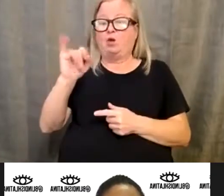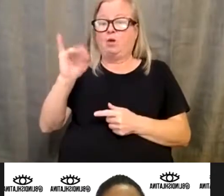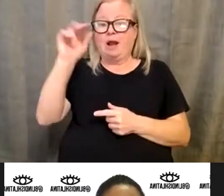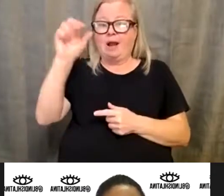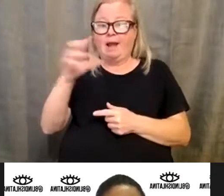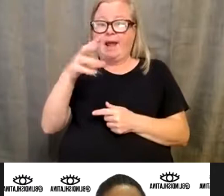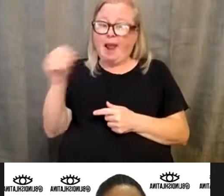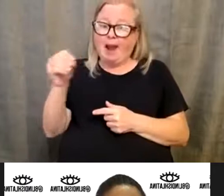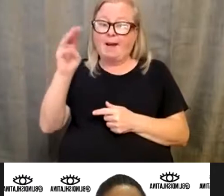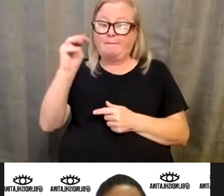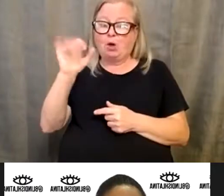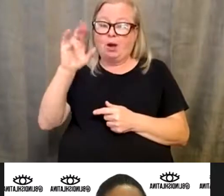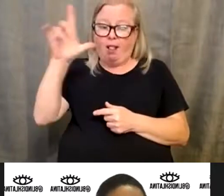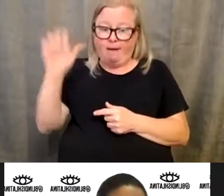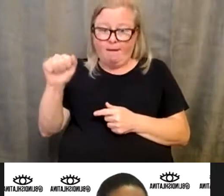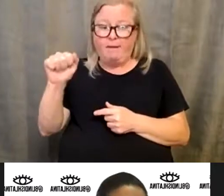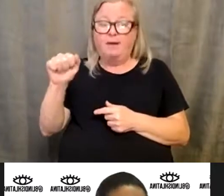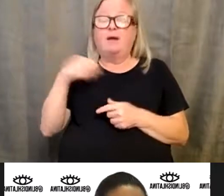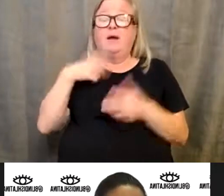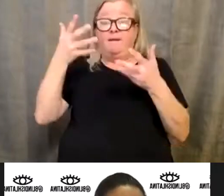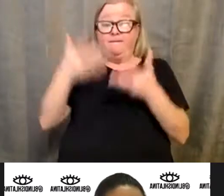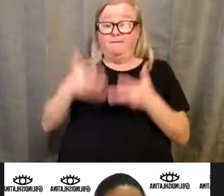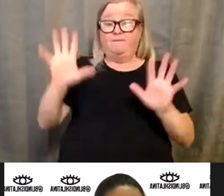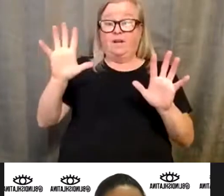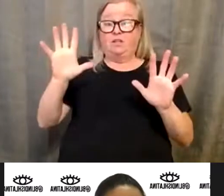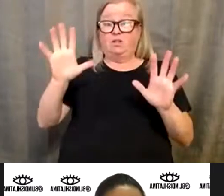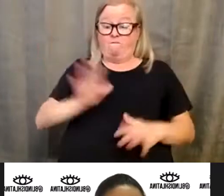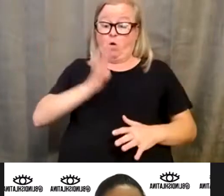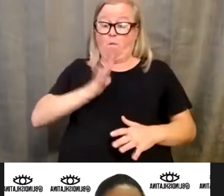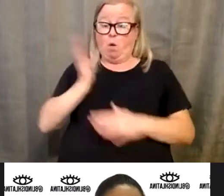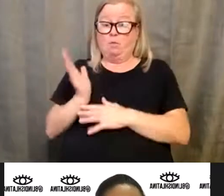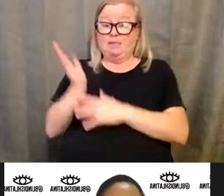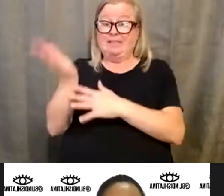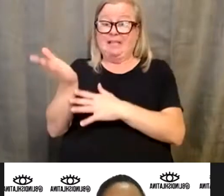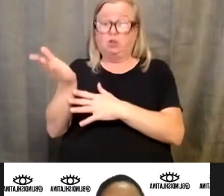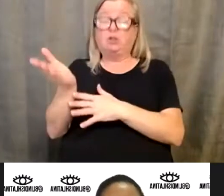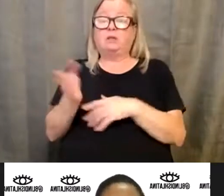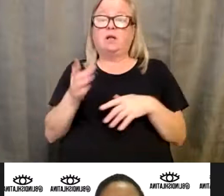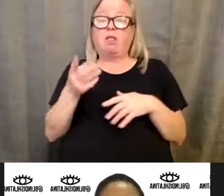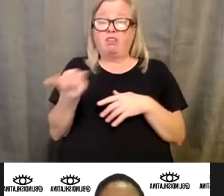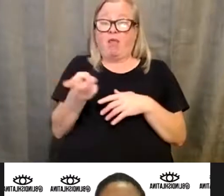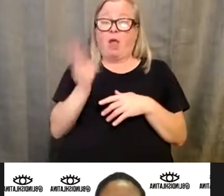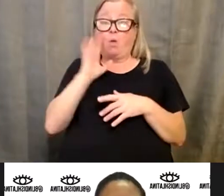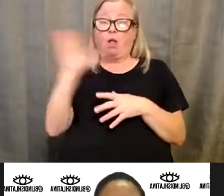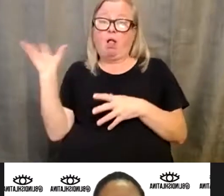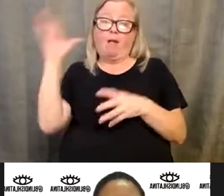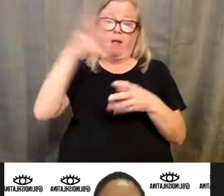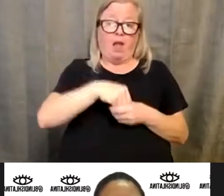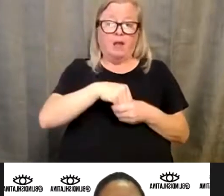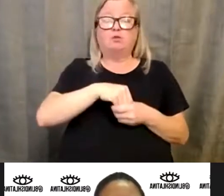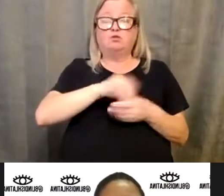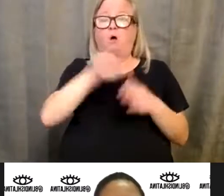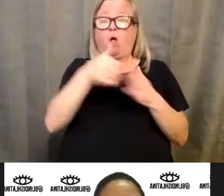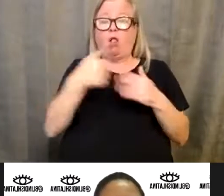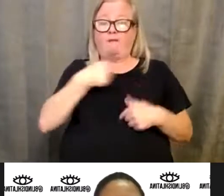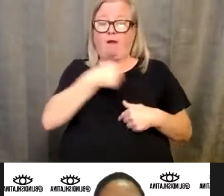Mariella. And after they finish the formal presentation, they will engage all of us with